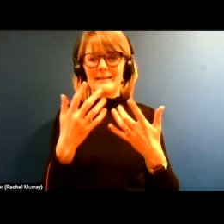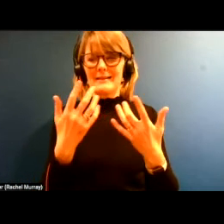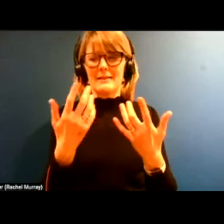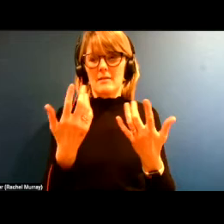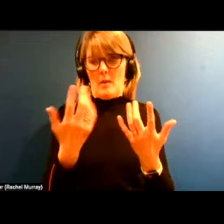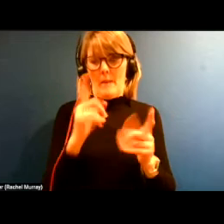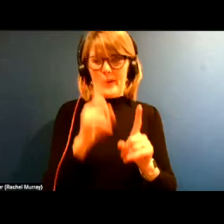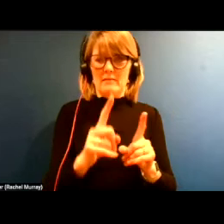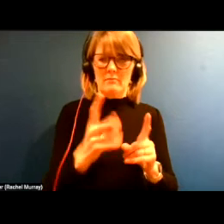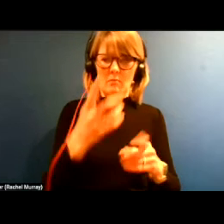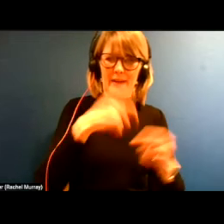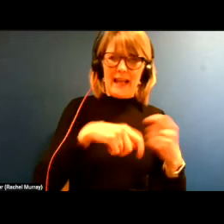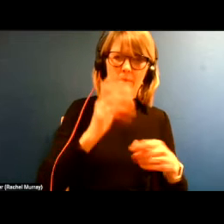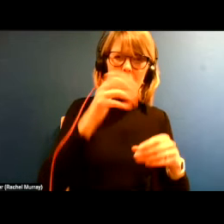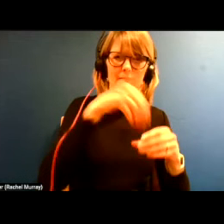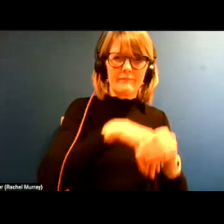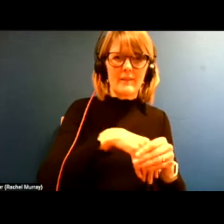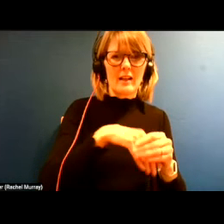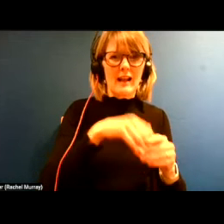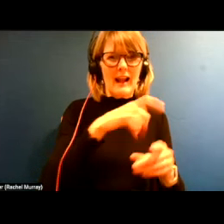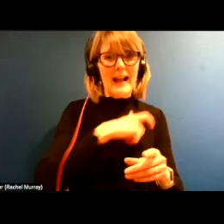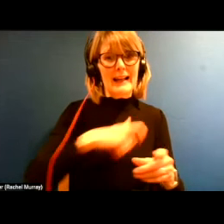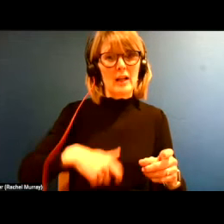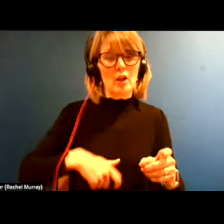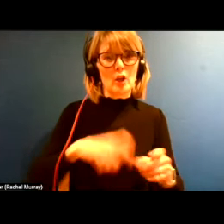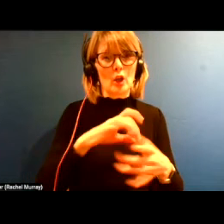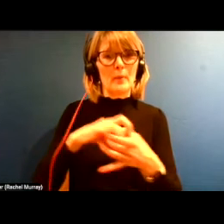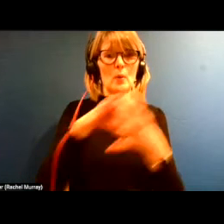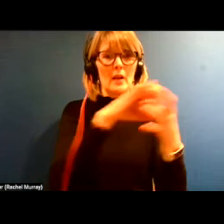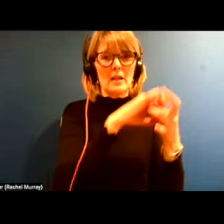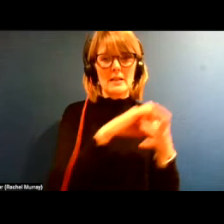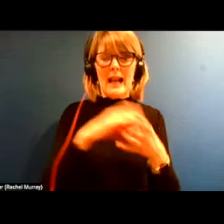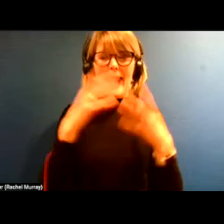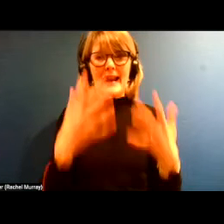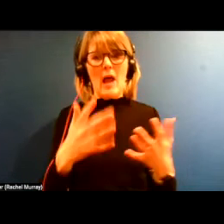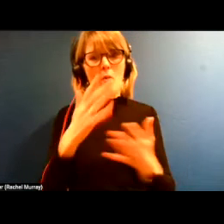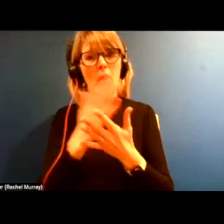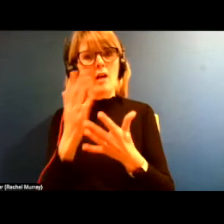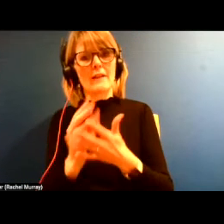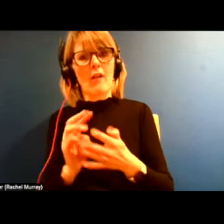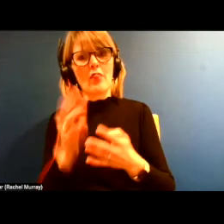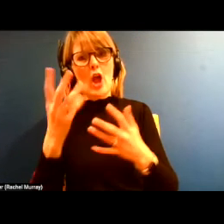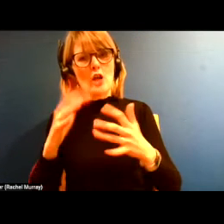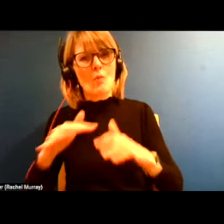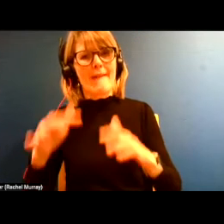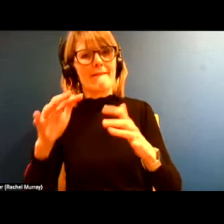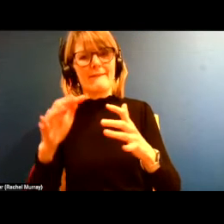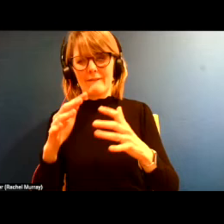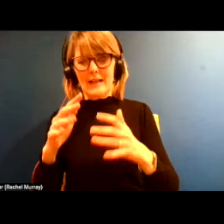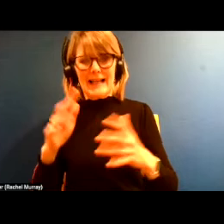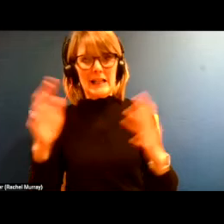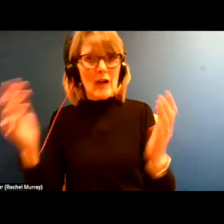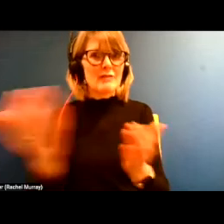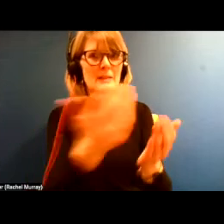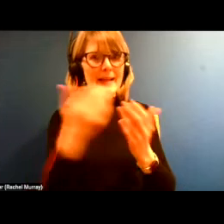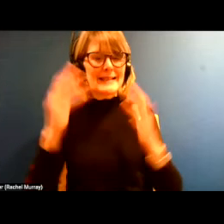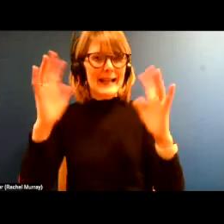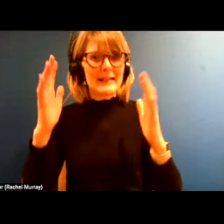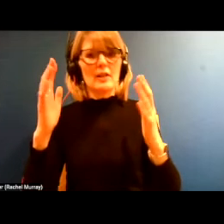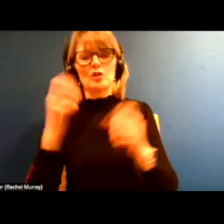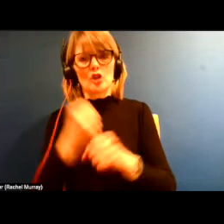Hall. As an adult now, I'm part of a third wave charismatic church and stayed in that community for many years. So I found